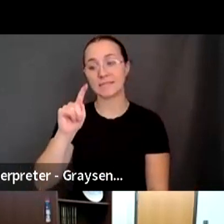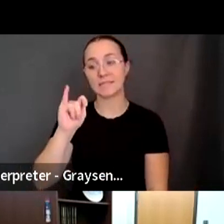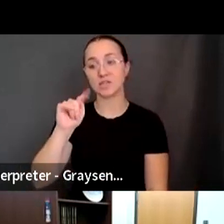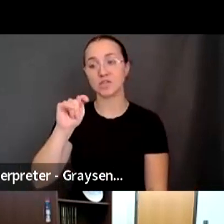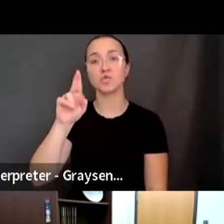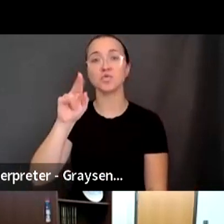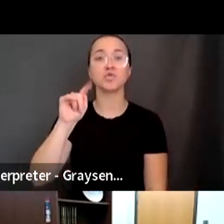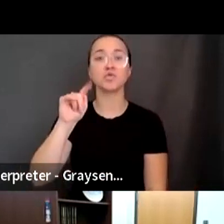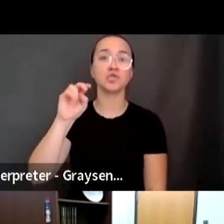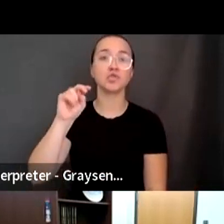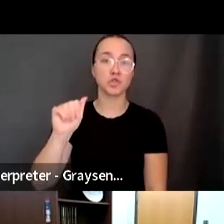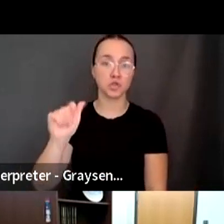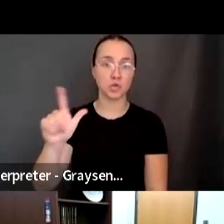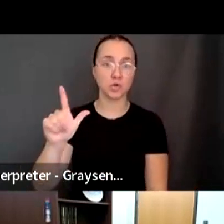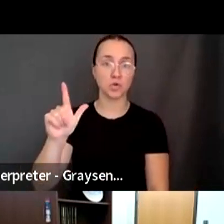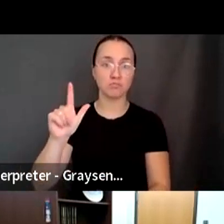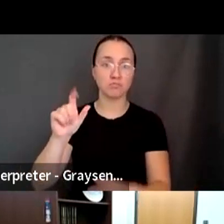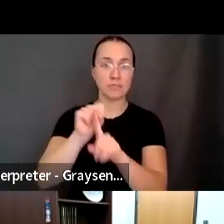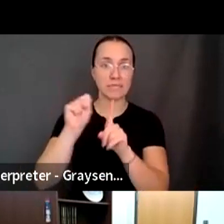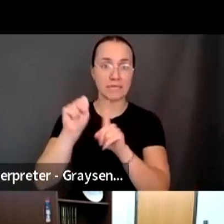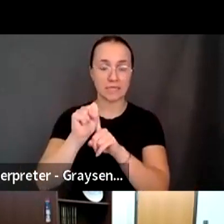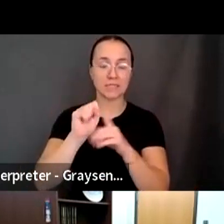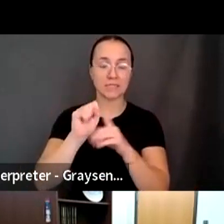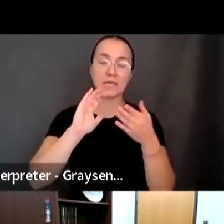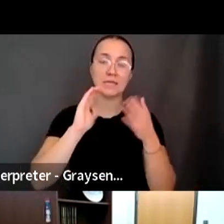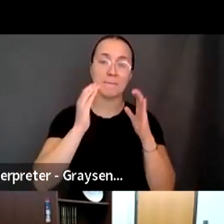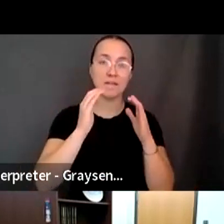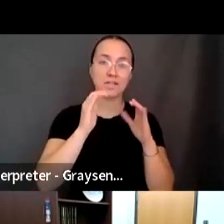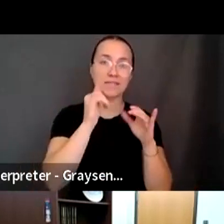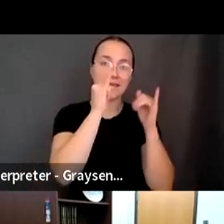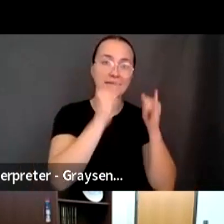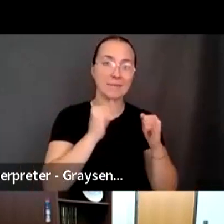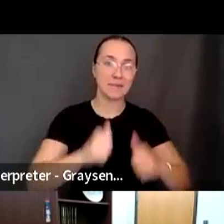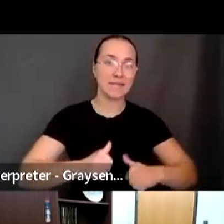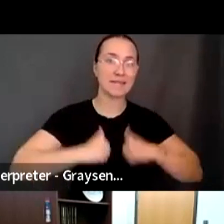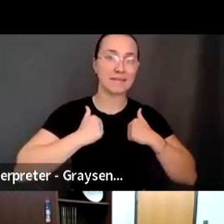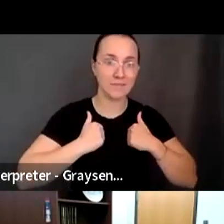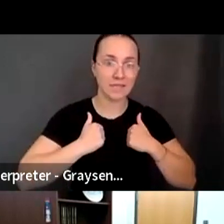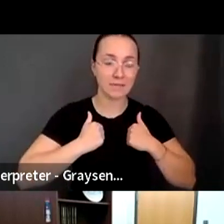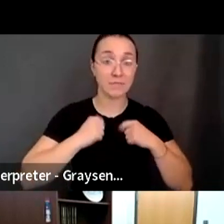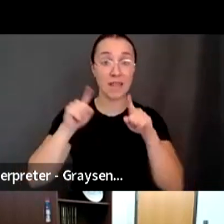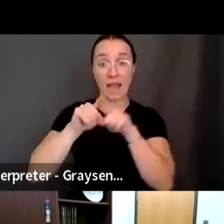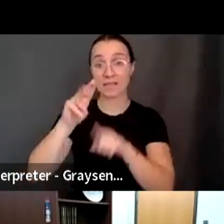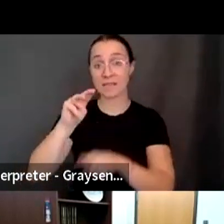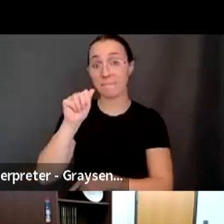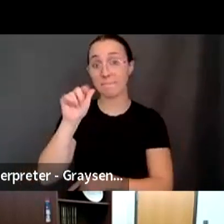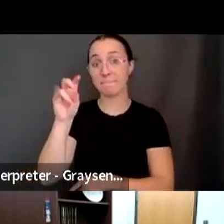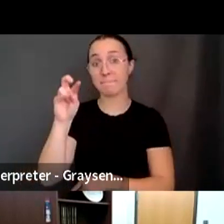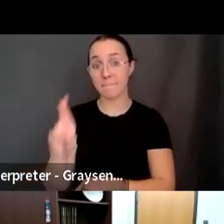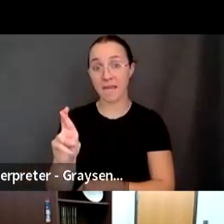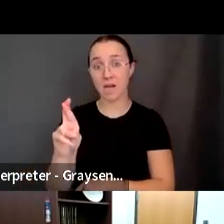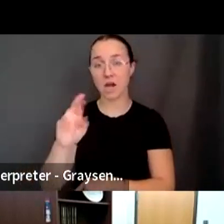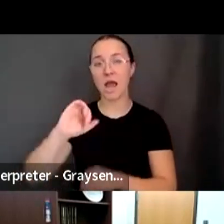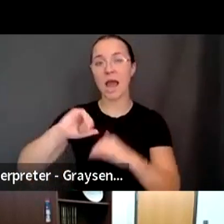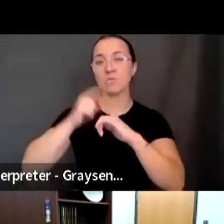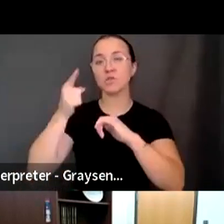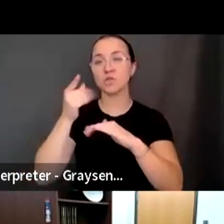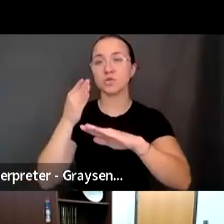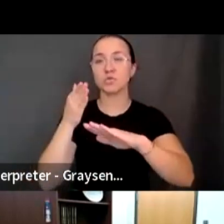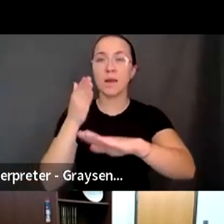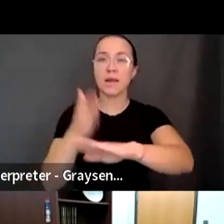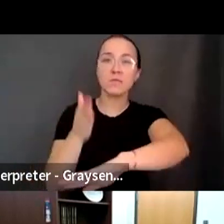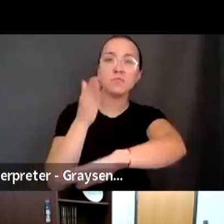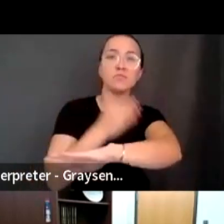living within their communities. As mayor, how will you increase the percentage of accessible housing units required to address